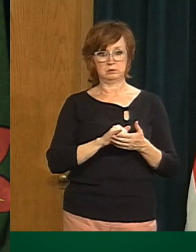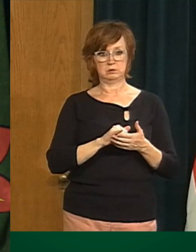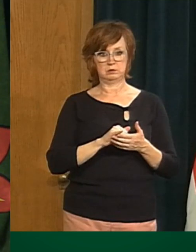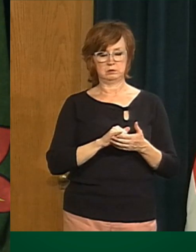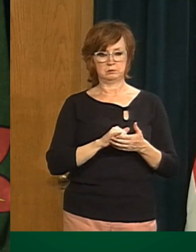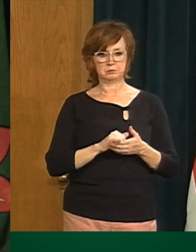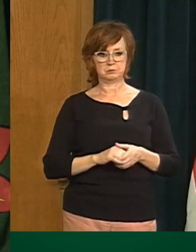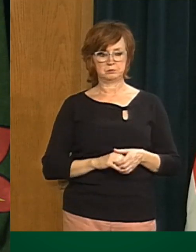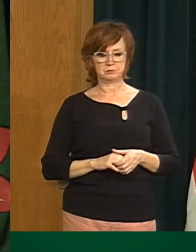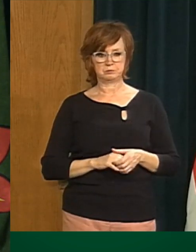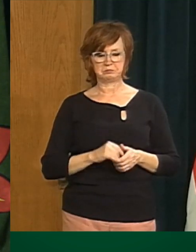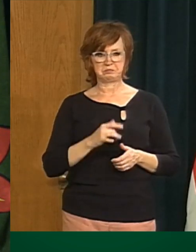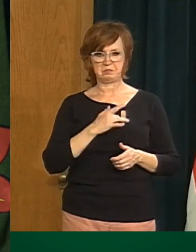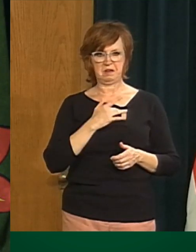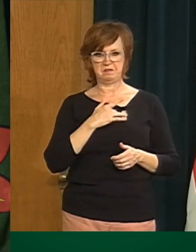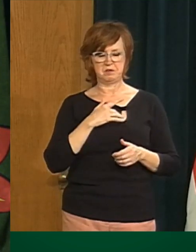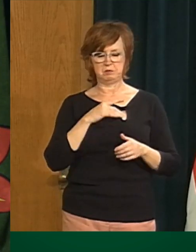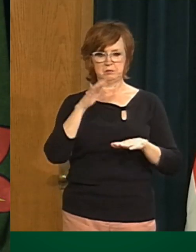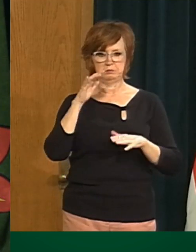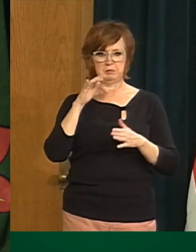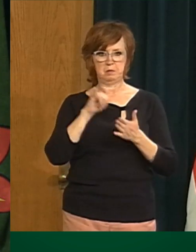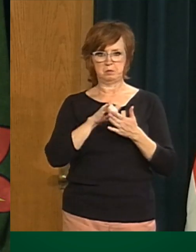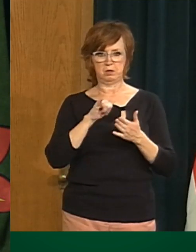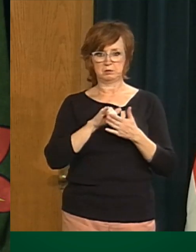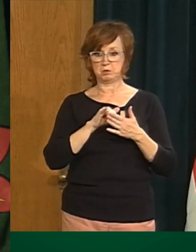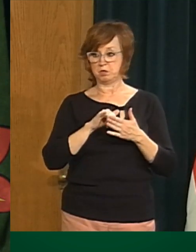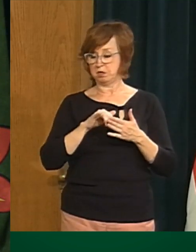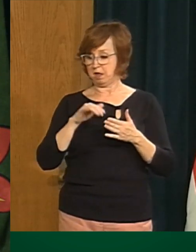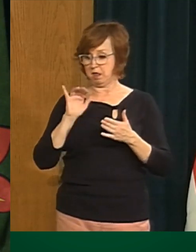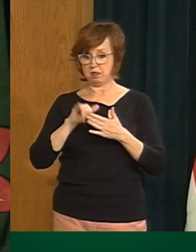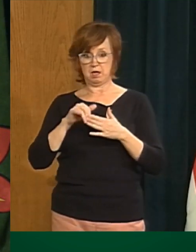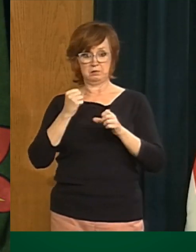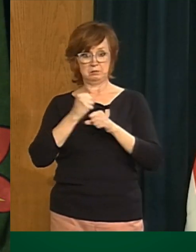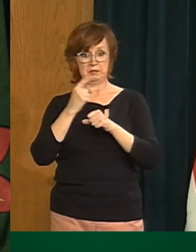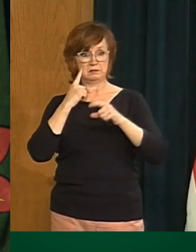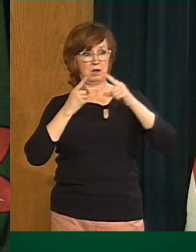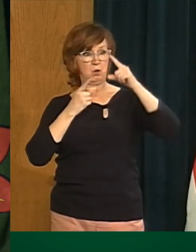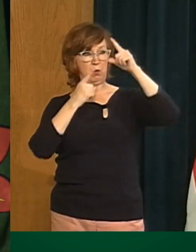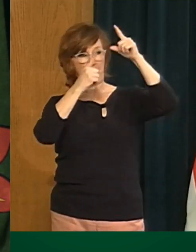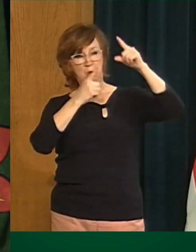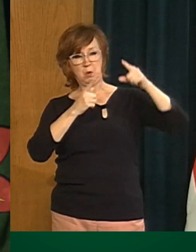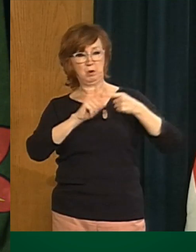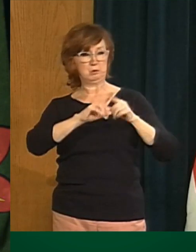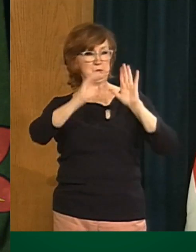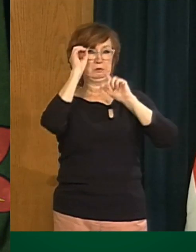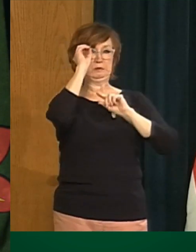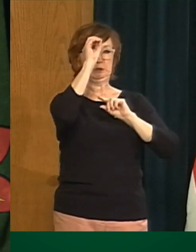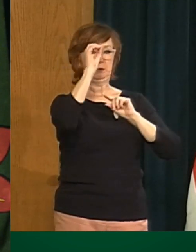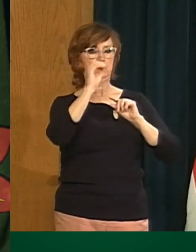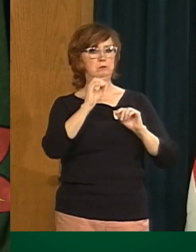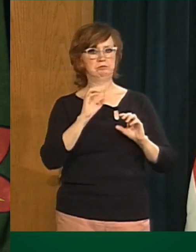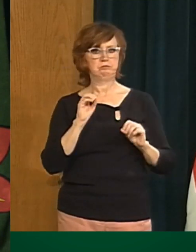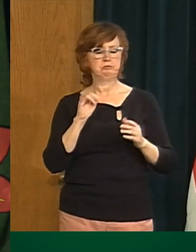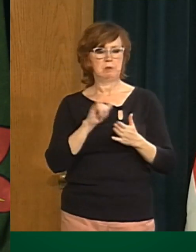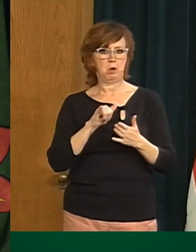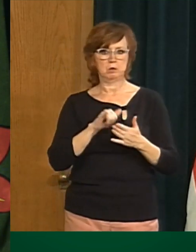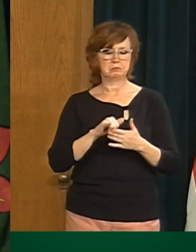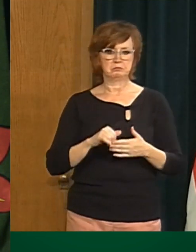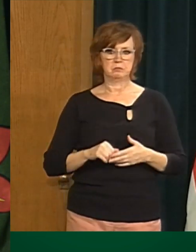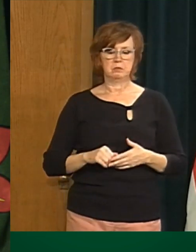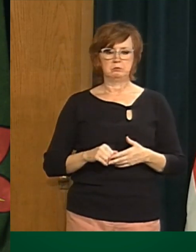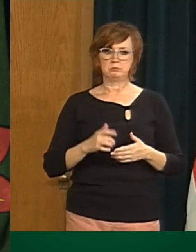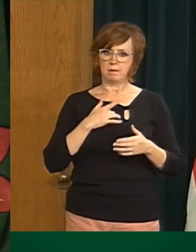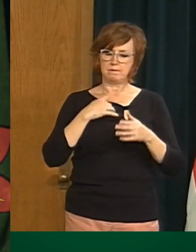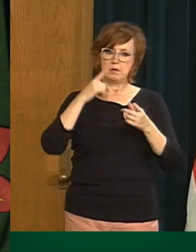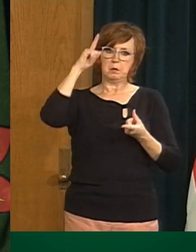is not possible and not a realistic goal. The goal is to keep our infection rates low enough so that our